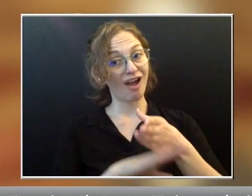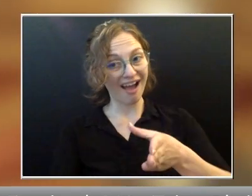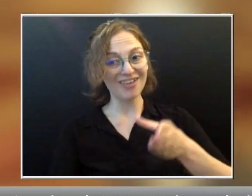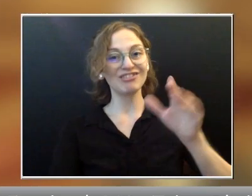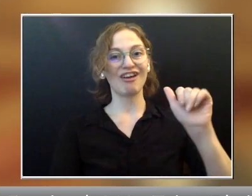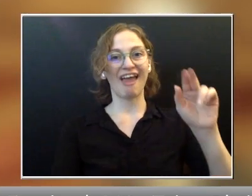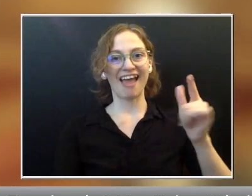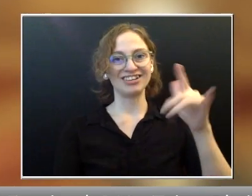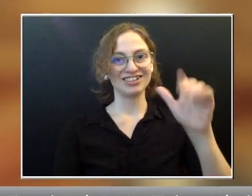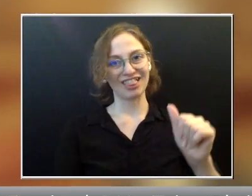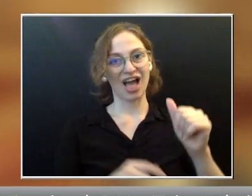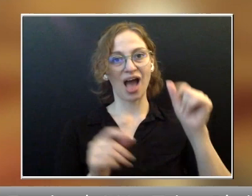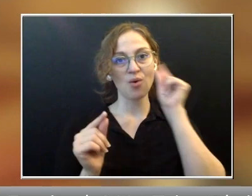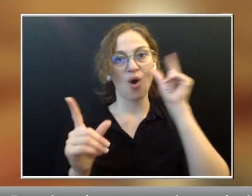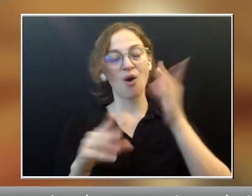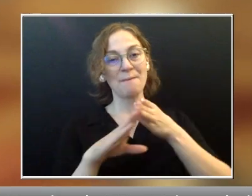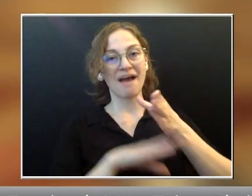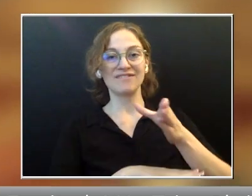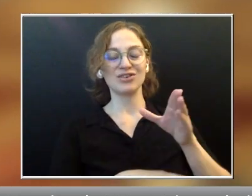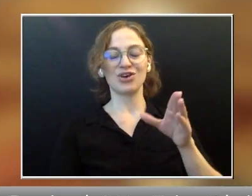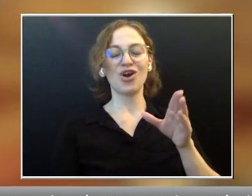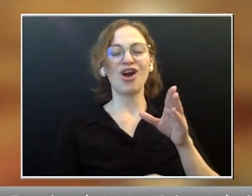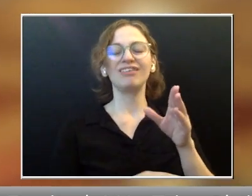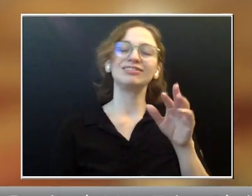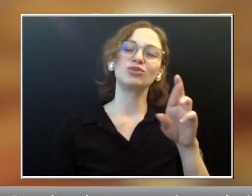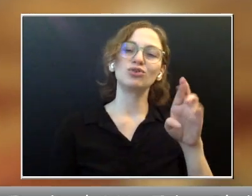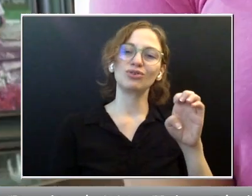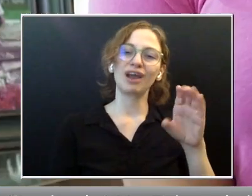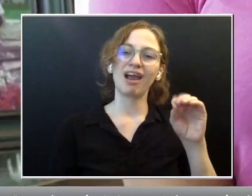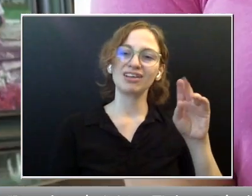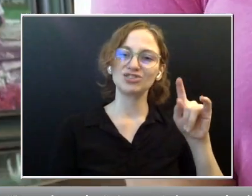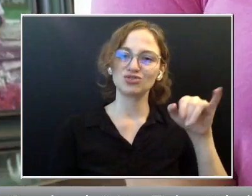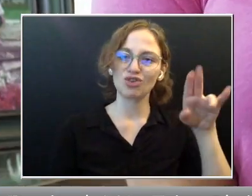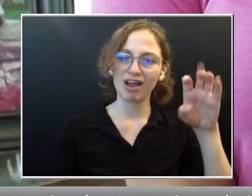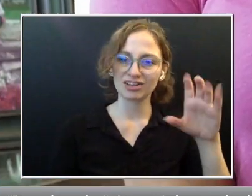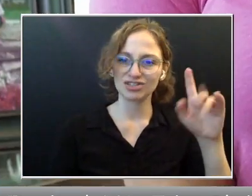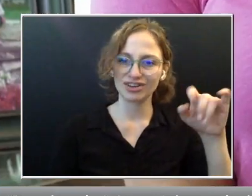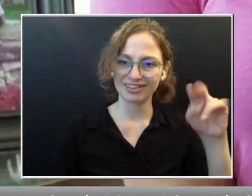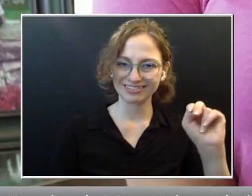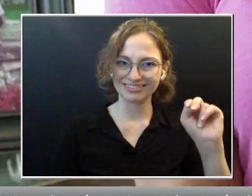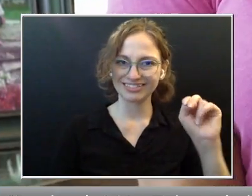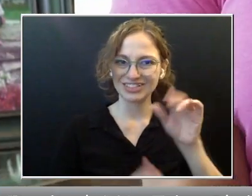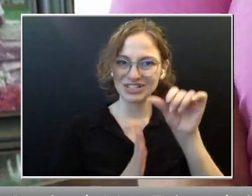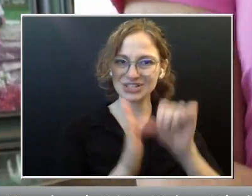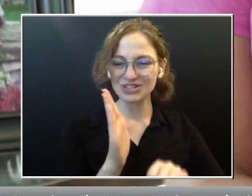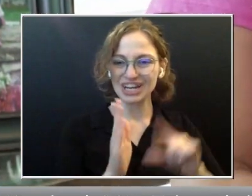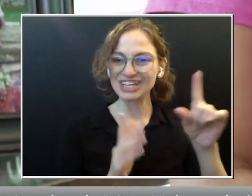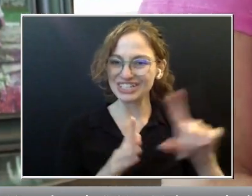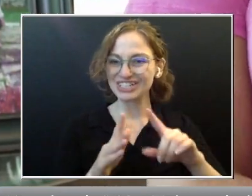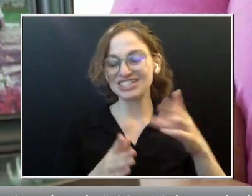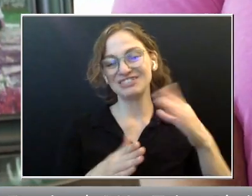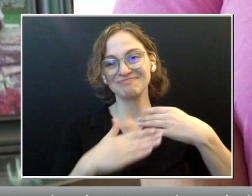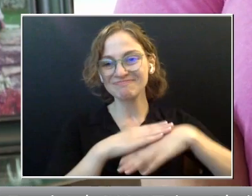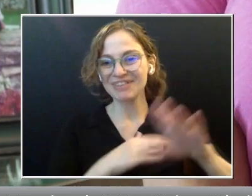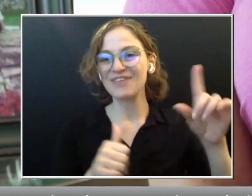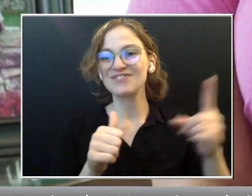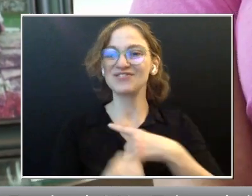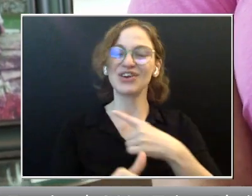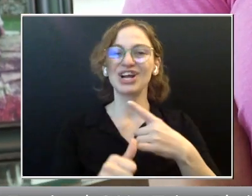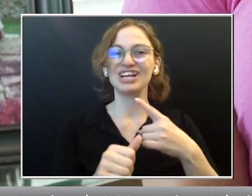she entered her first fitness competition. And guess what? It went great. I won.